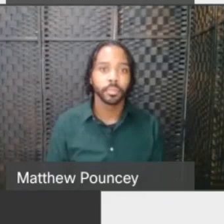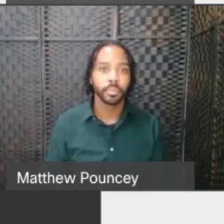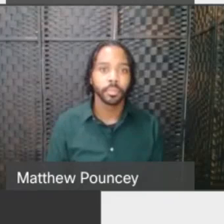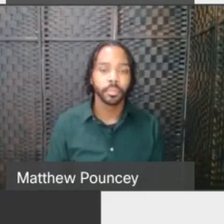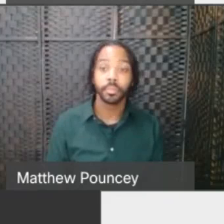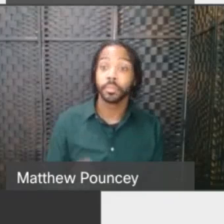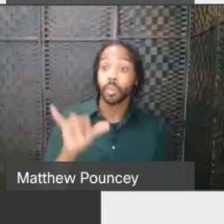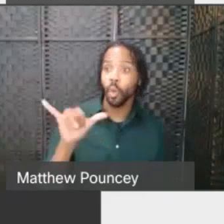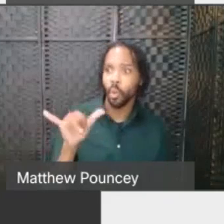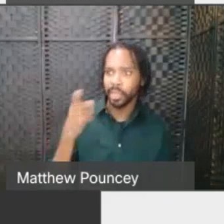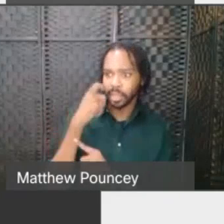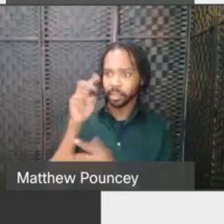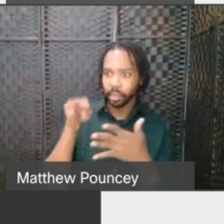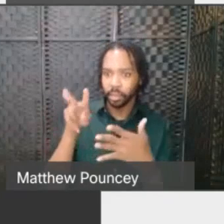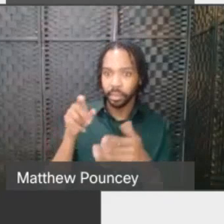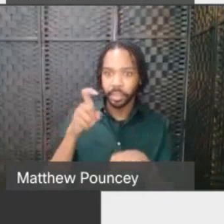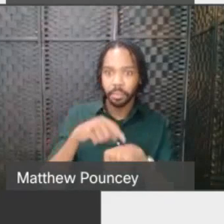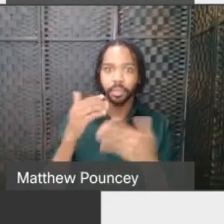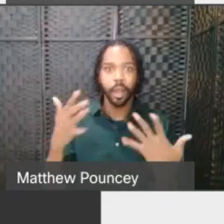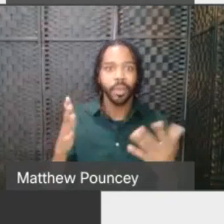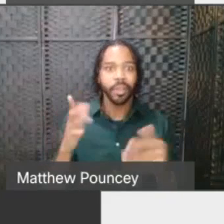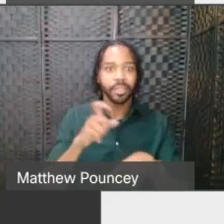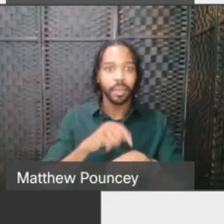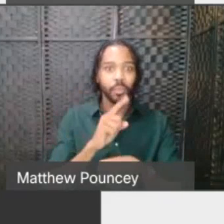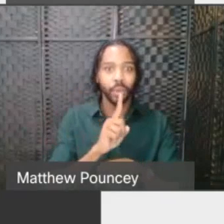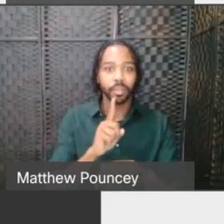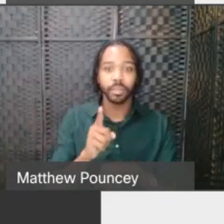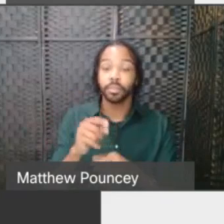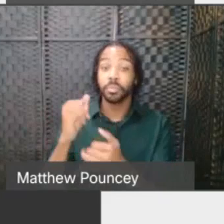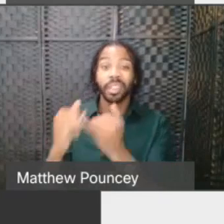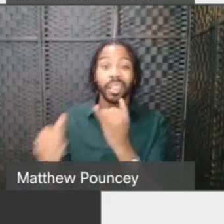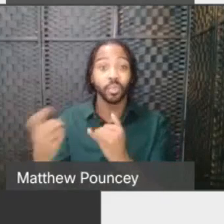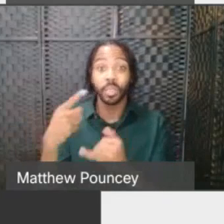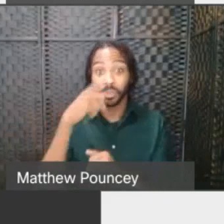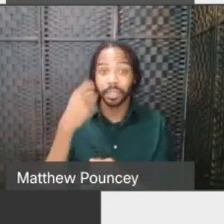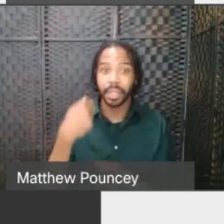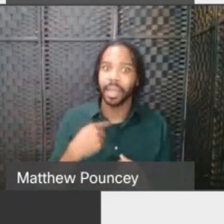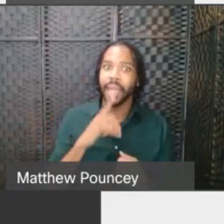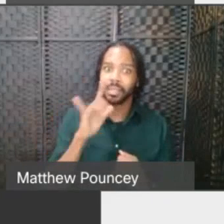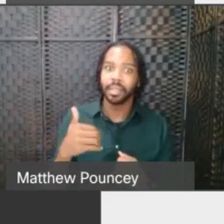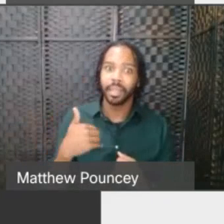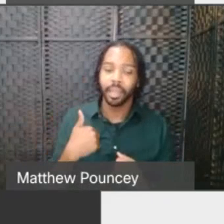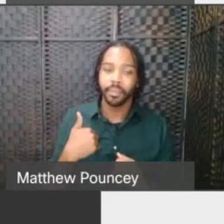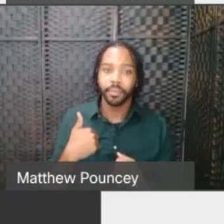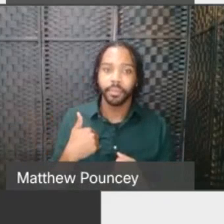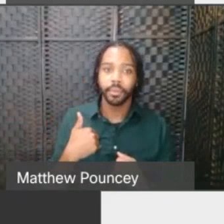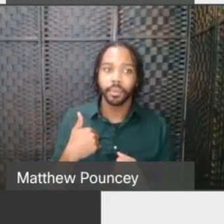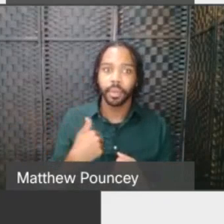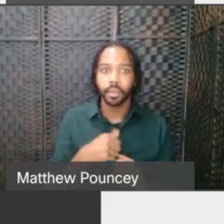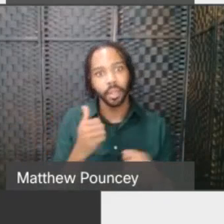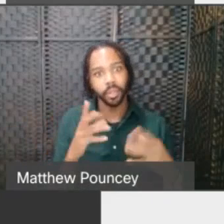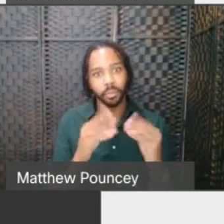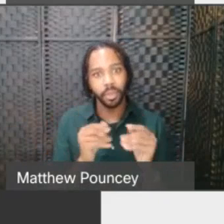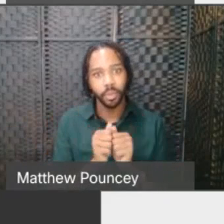down at the clock and it's already 1 o'clock. I can read one last question here because I actually have a cluster meeting with